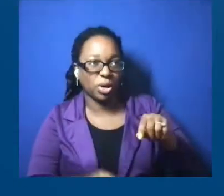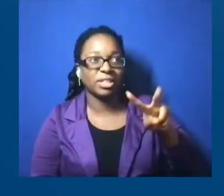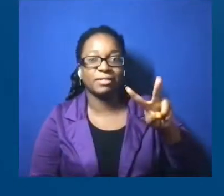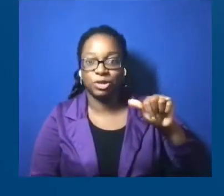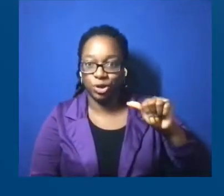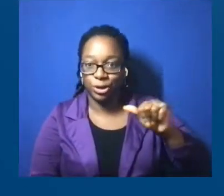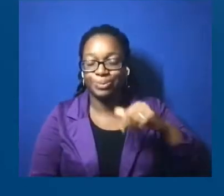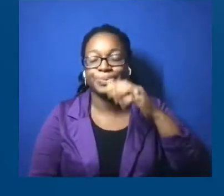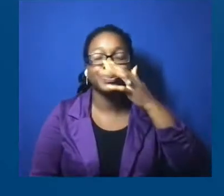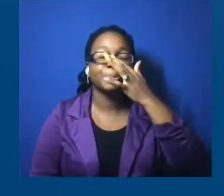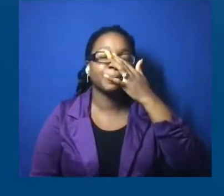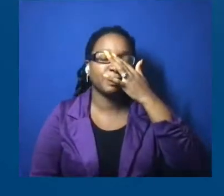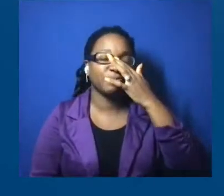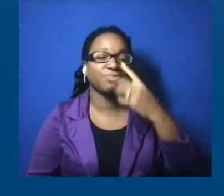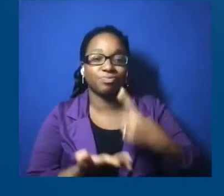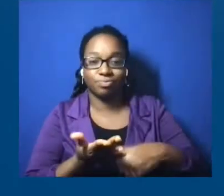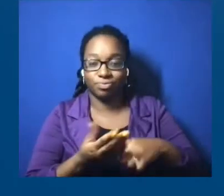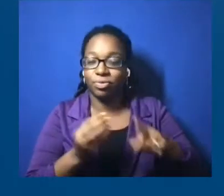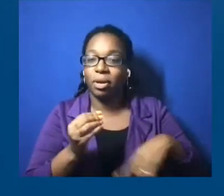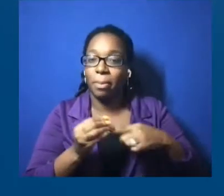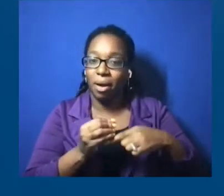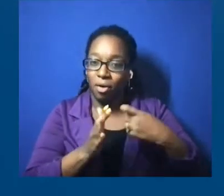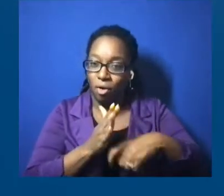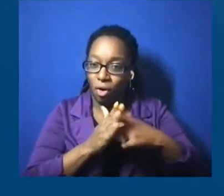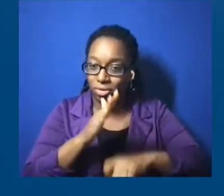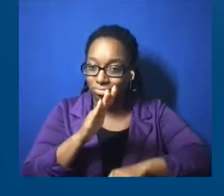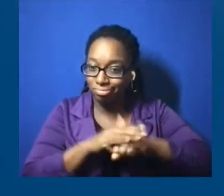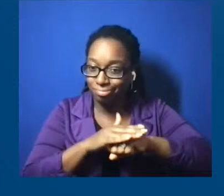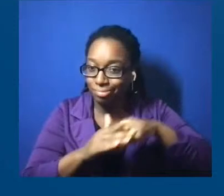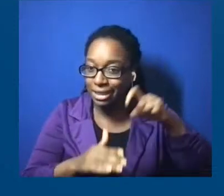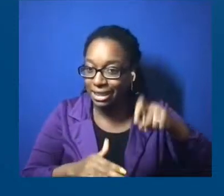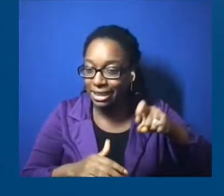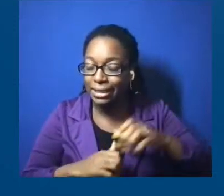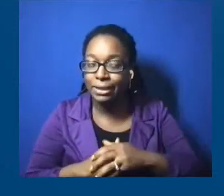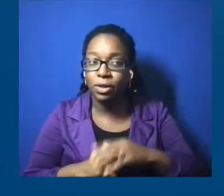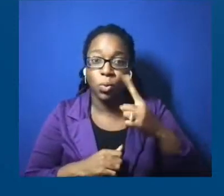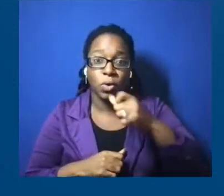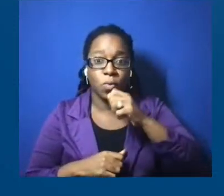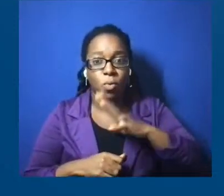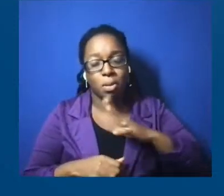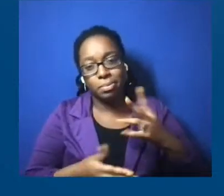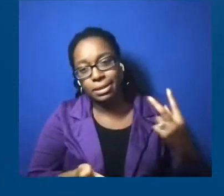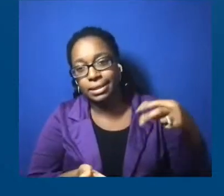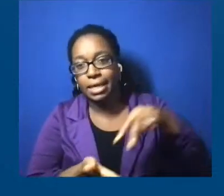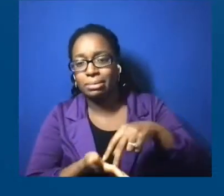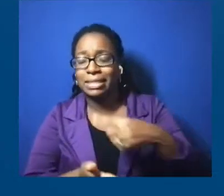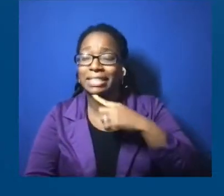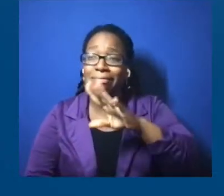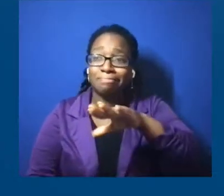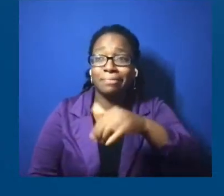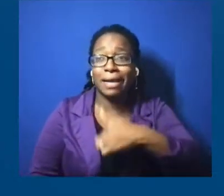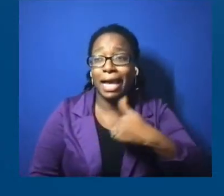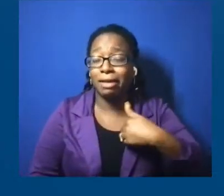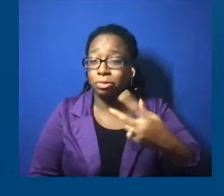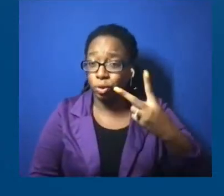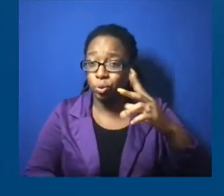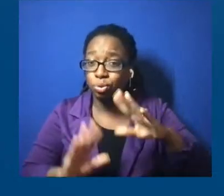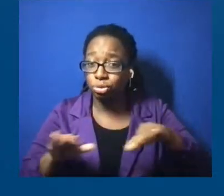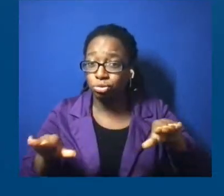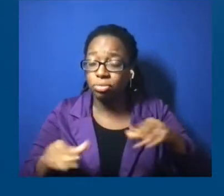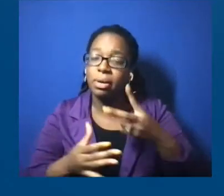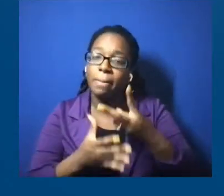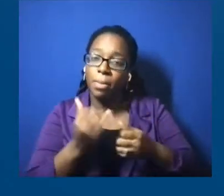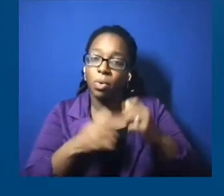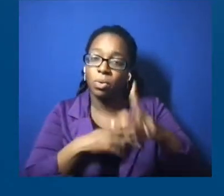about capping the cost. And a lady stood up and said she had 2 children. Both had type 2 diabetes. They